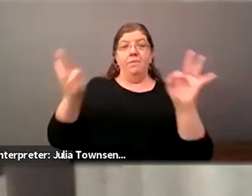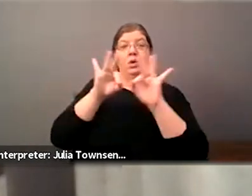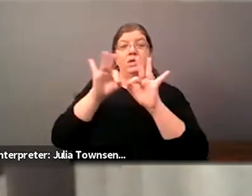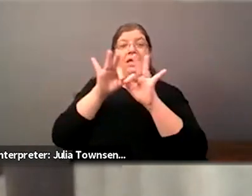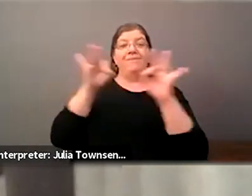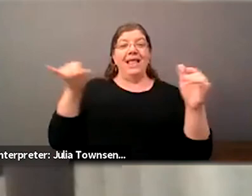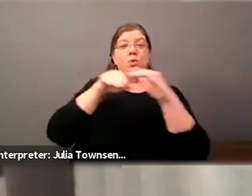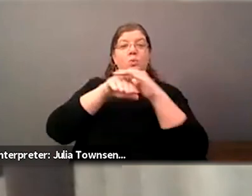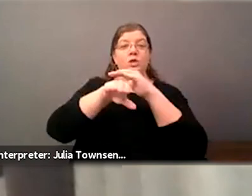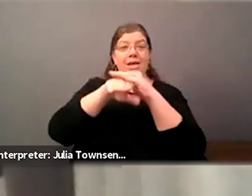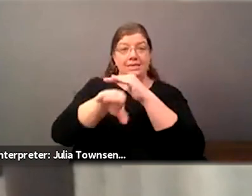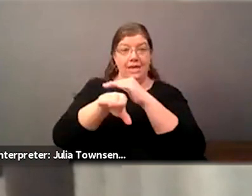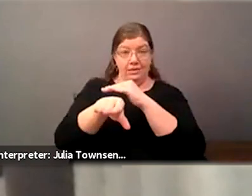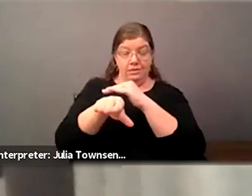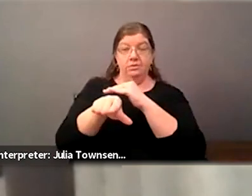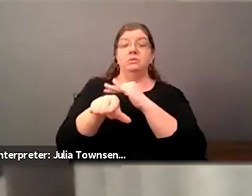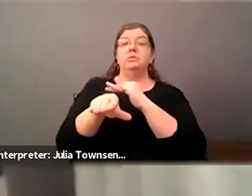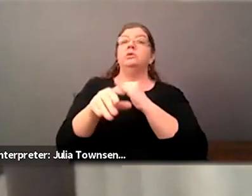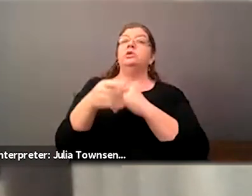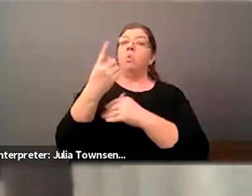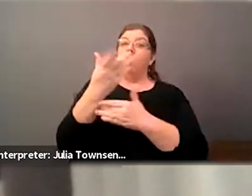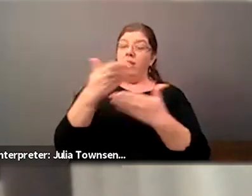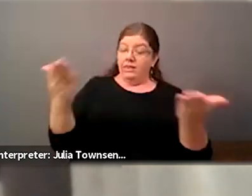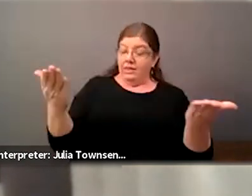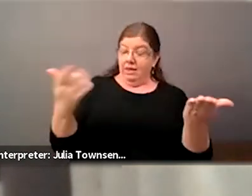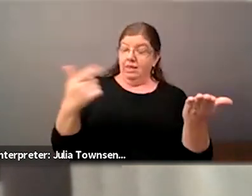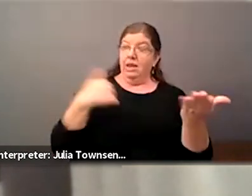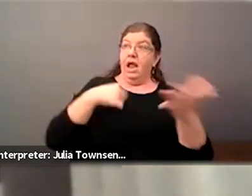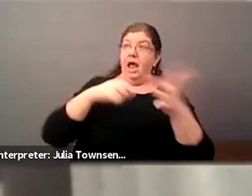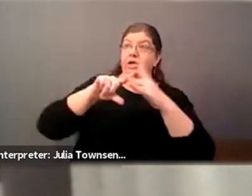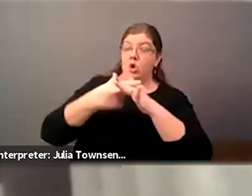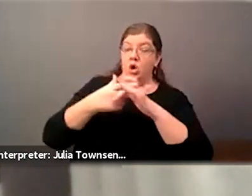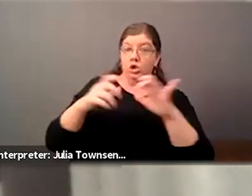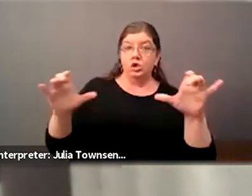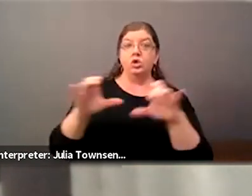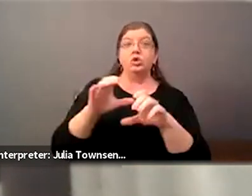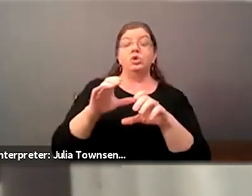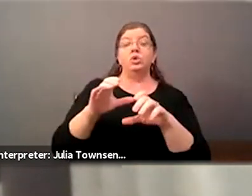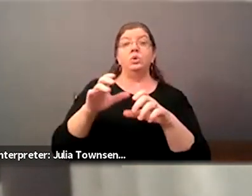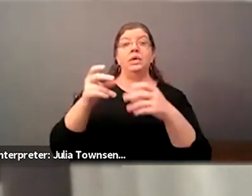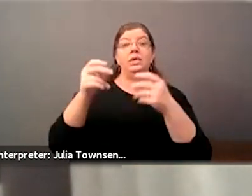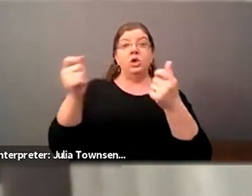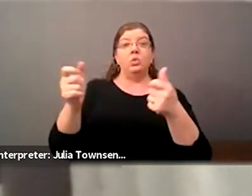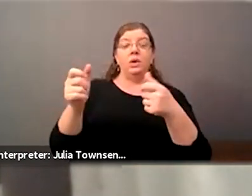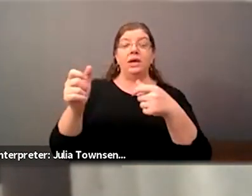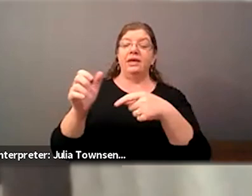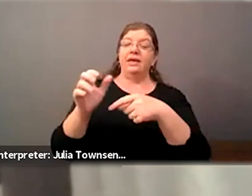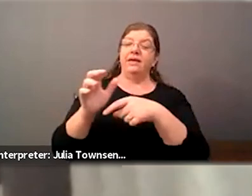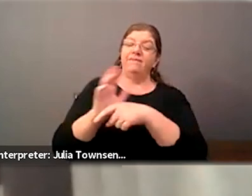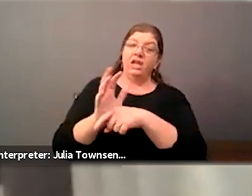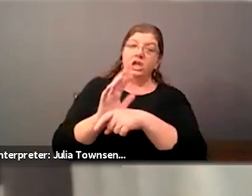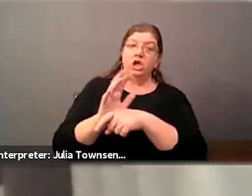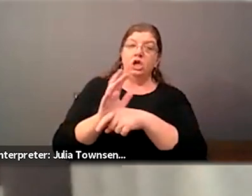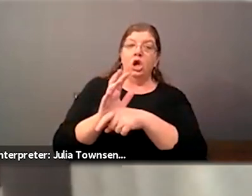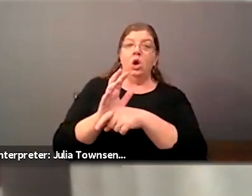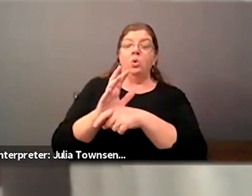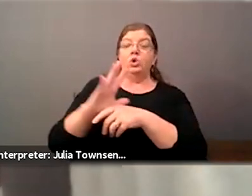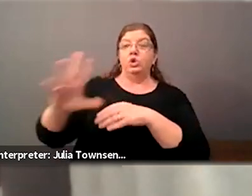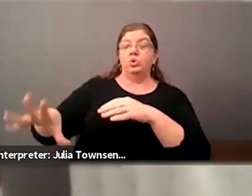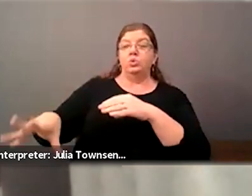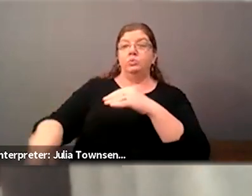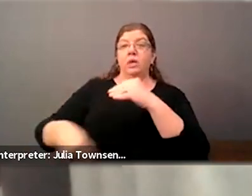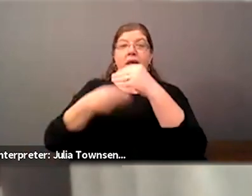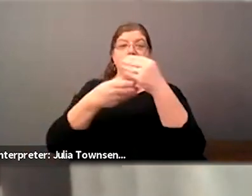access so one of the things that i started to do is this quick video to accompany my